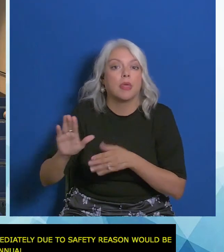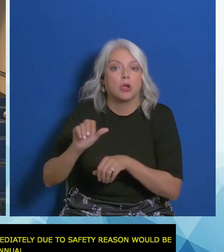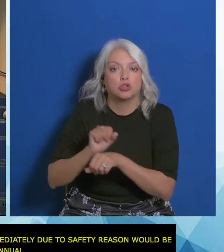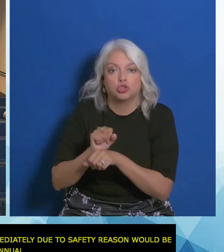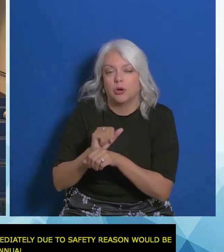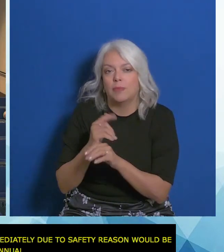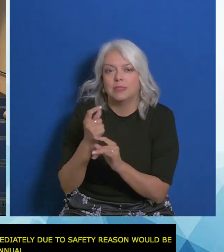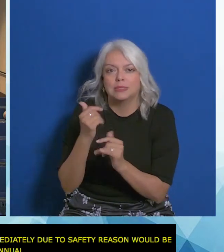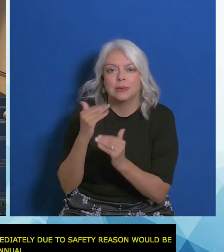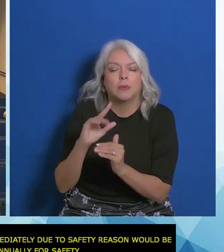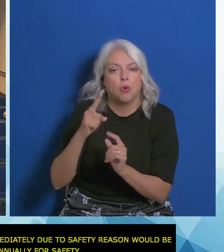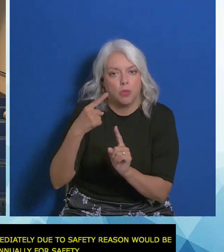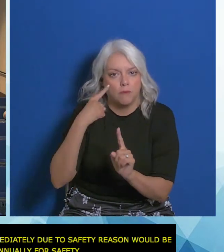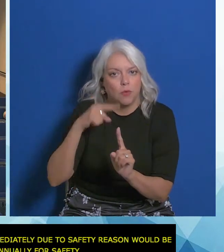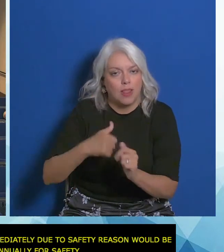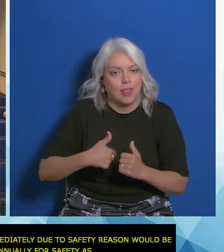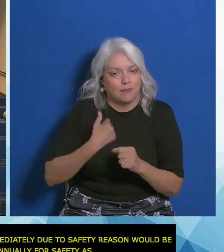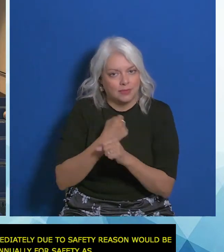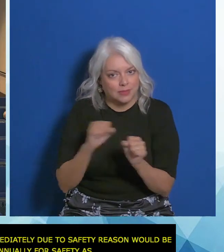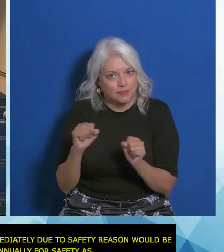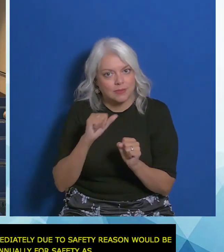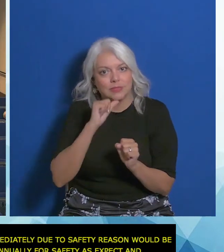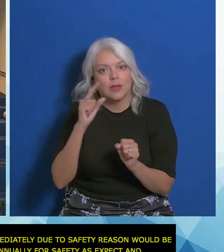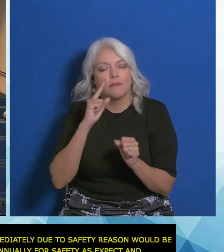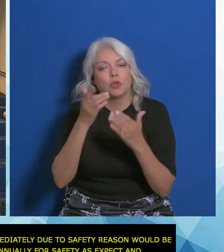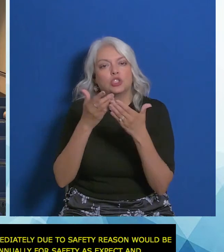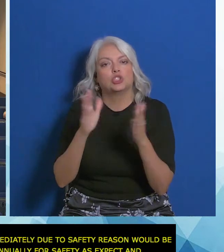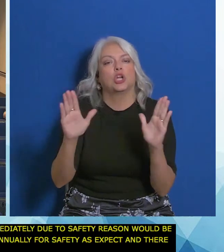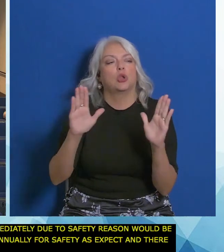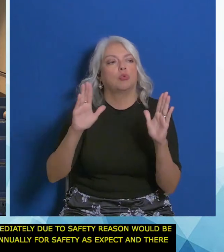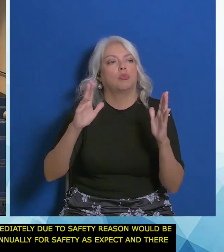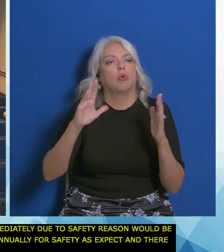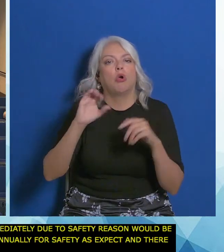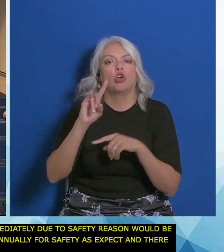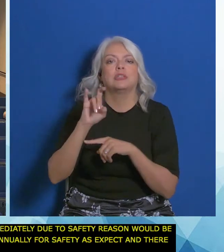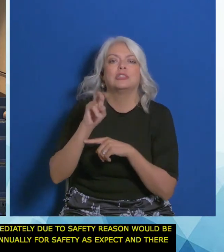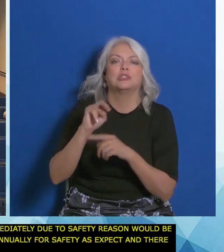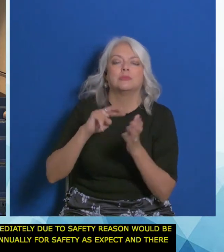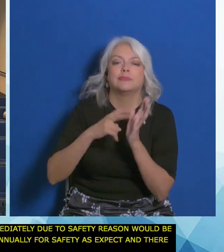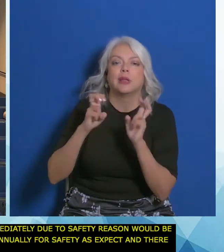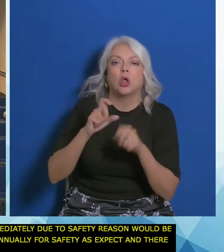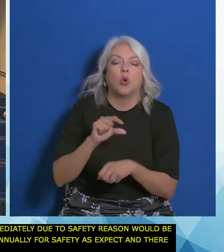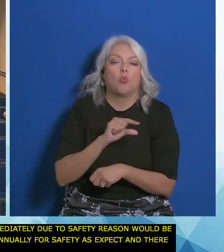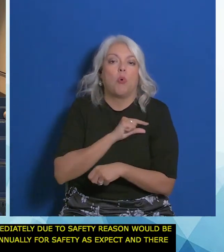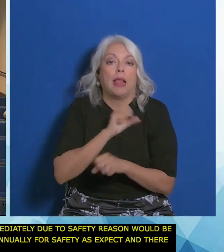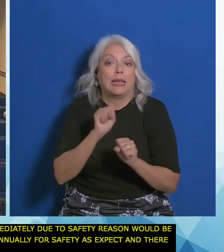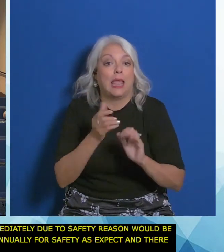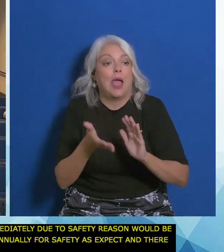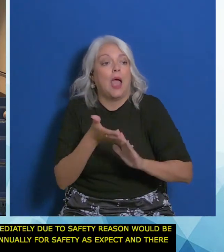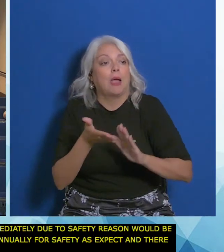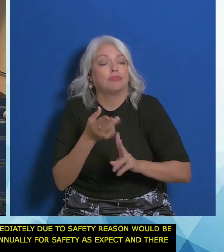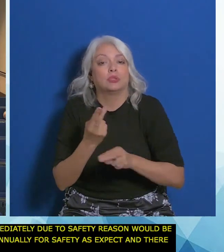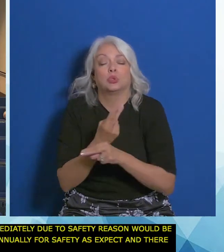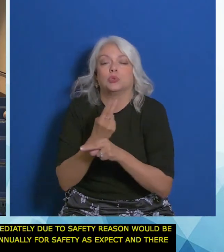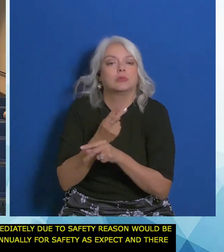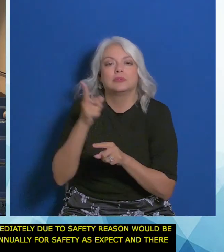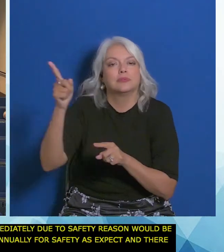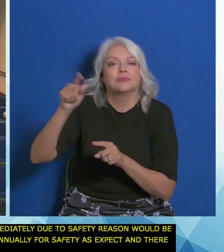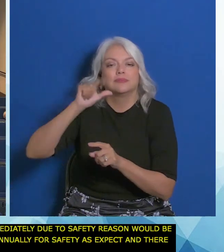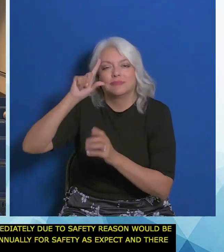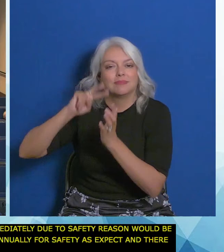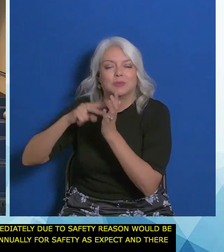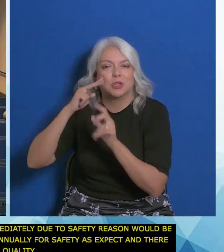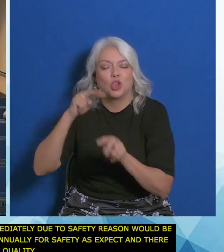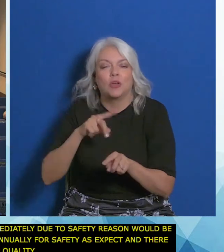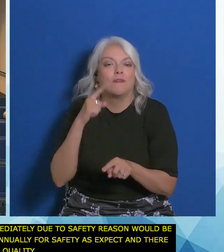limited only to life safety and not necessarily general condition or what we would call quality of use within those buildings or the purpose of that